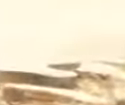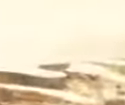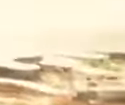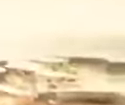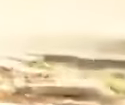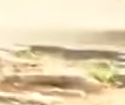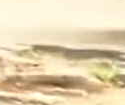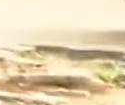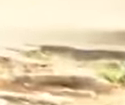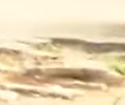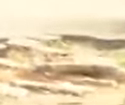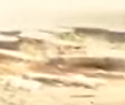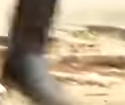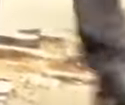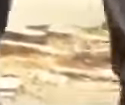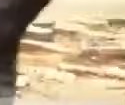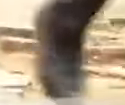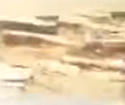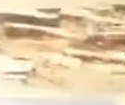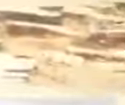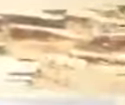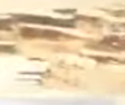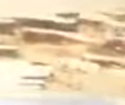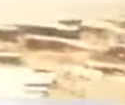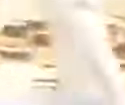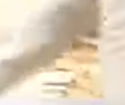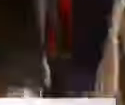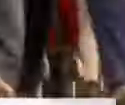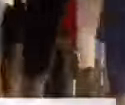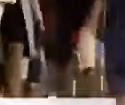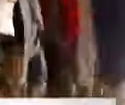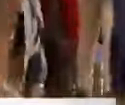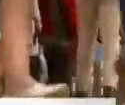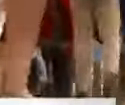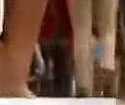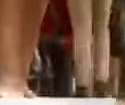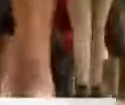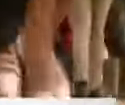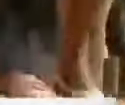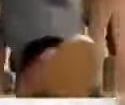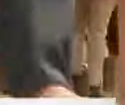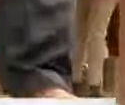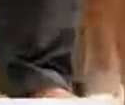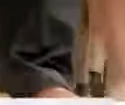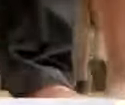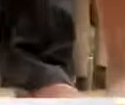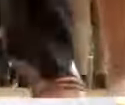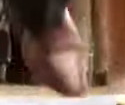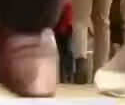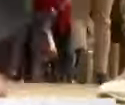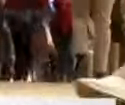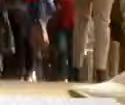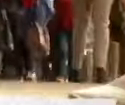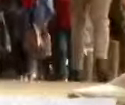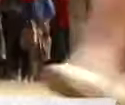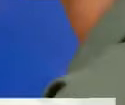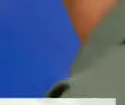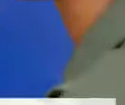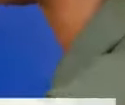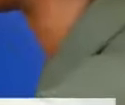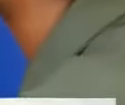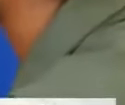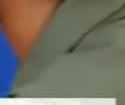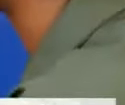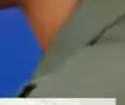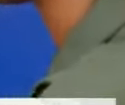individual has their internal struggles, struggles they would rather keep to themselves away from the scrutiny of others.